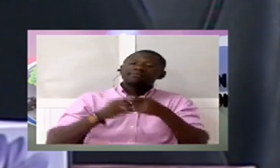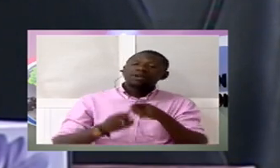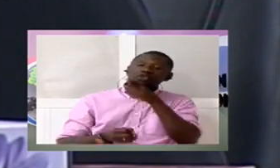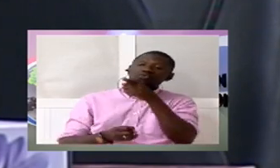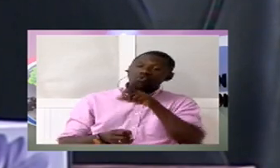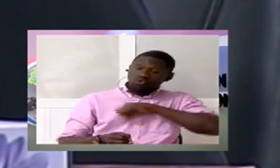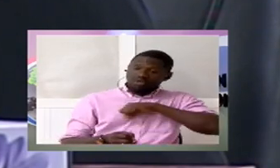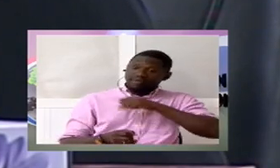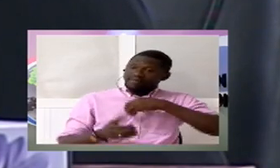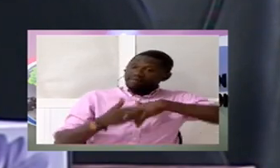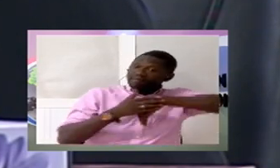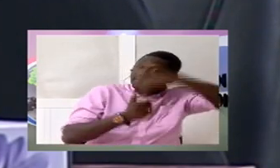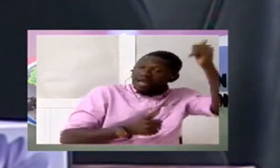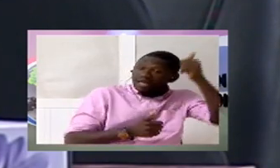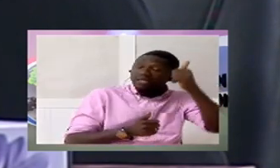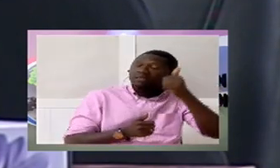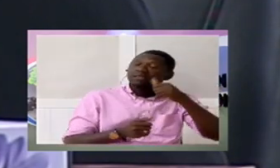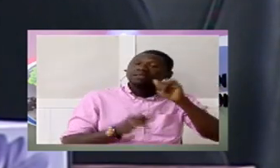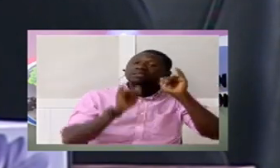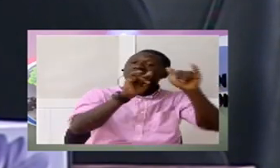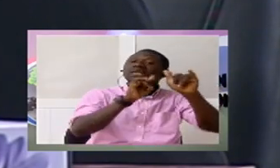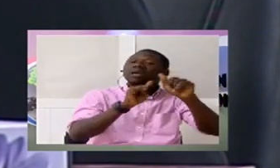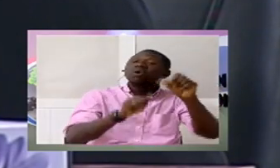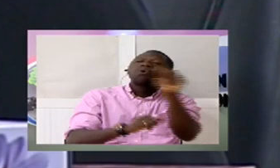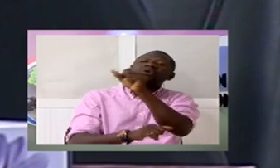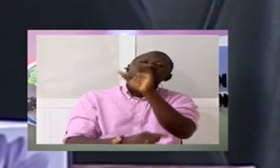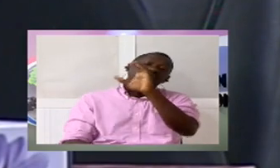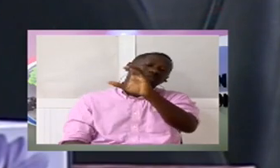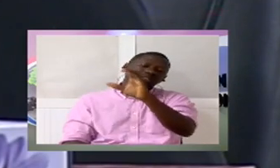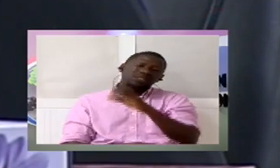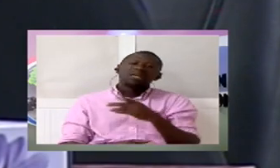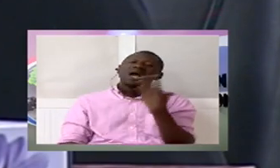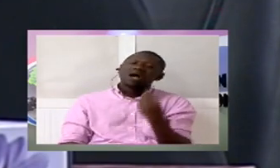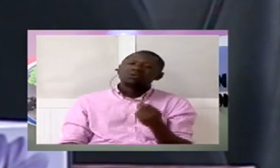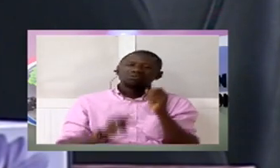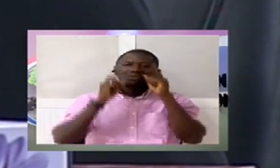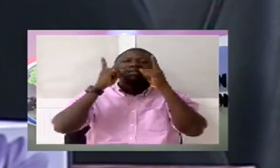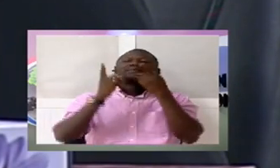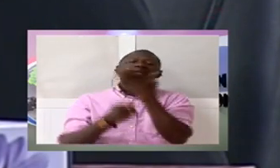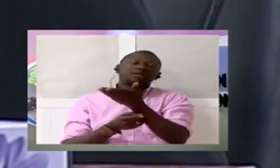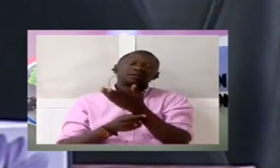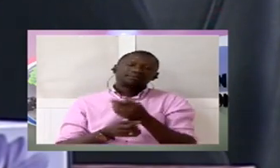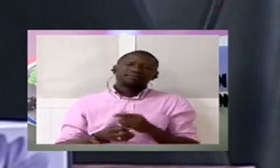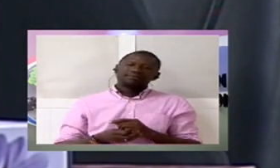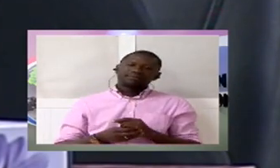ibe banko bantala ila balunya benu nyame. And then we'll give you the opportunity,